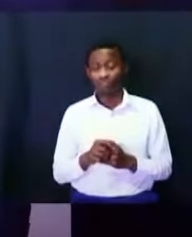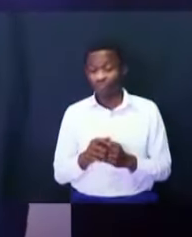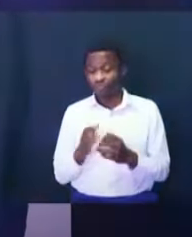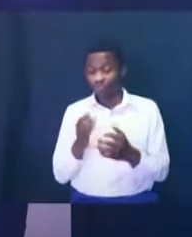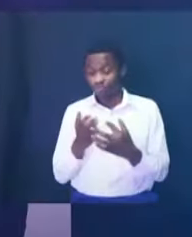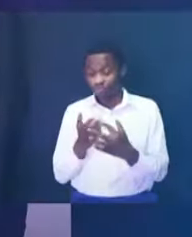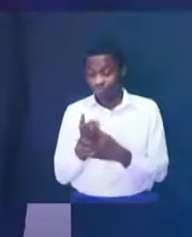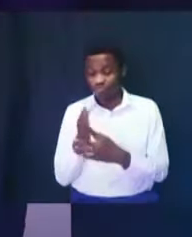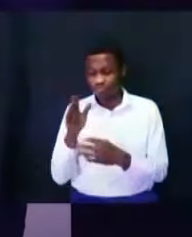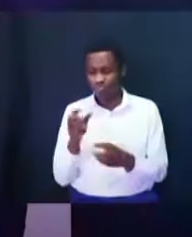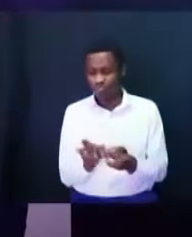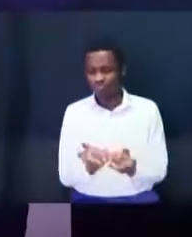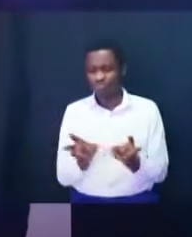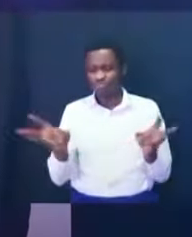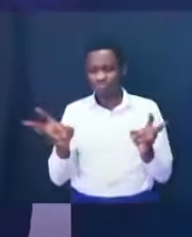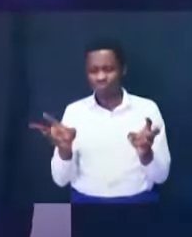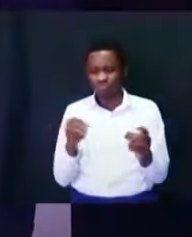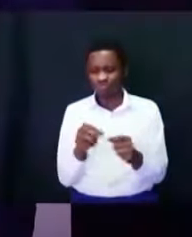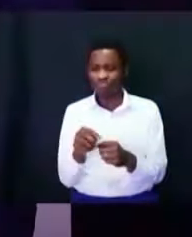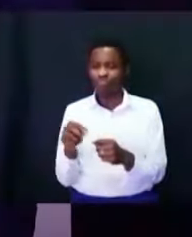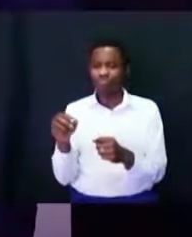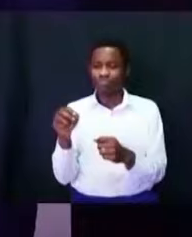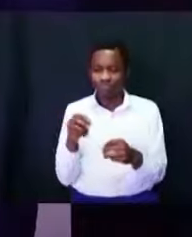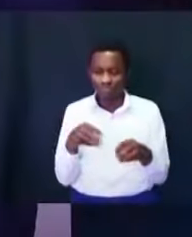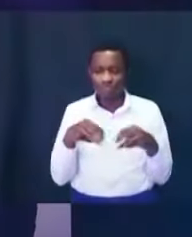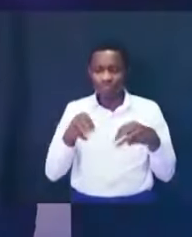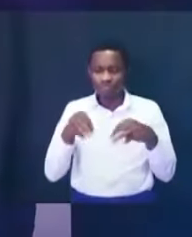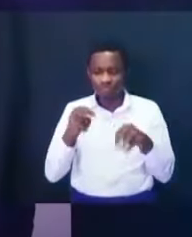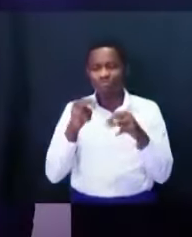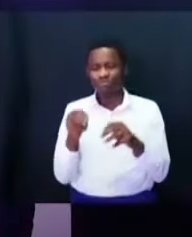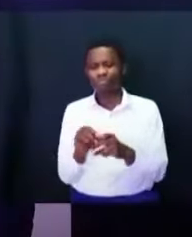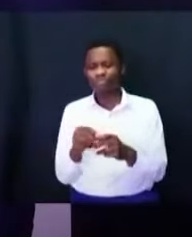trade you were filled with violence and you